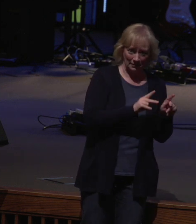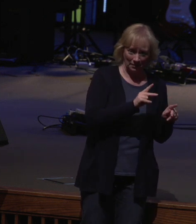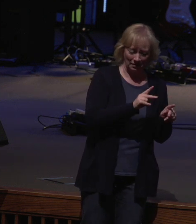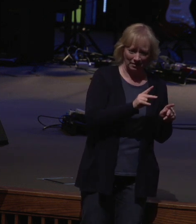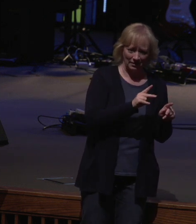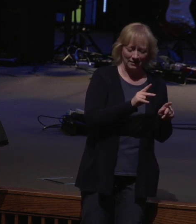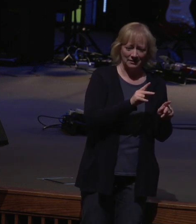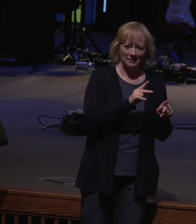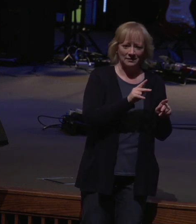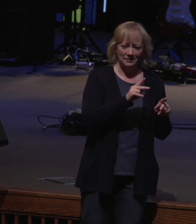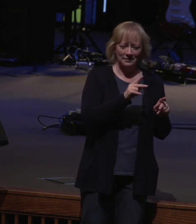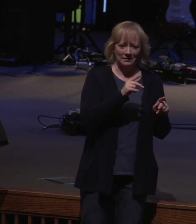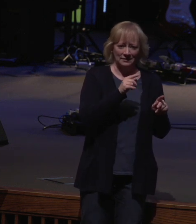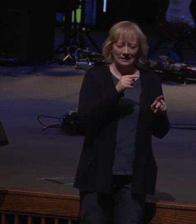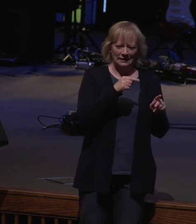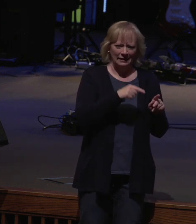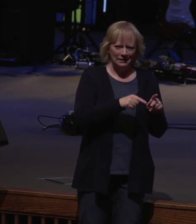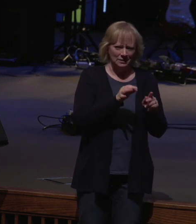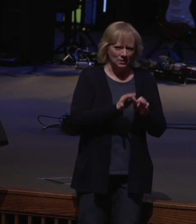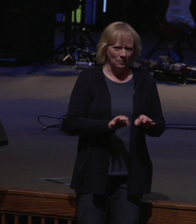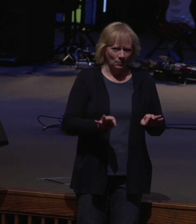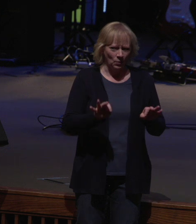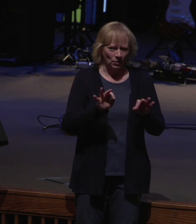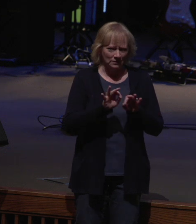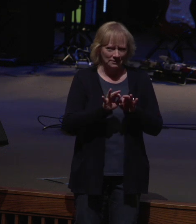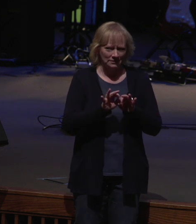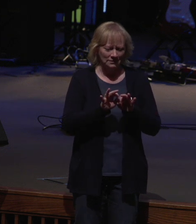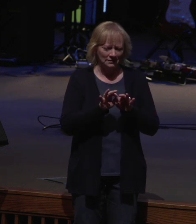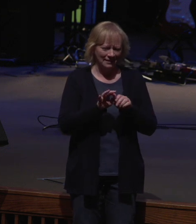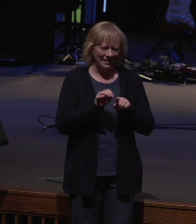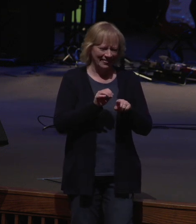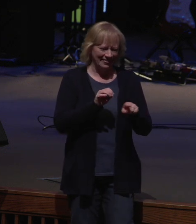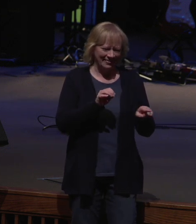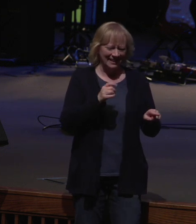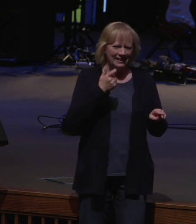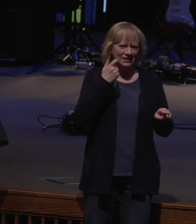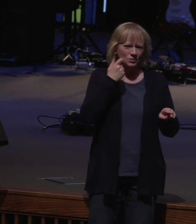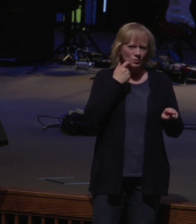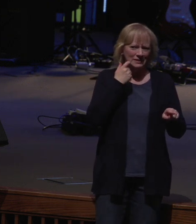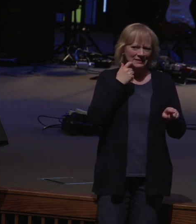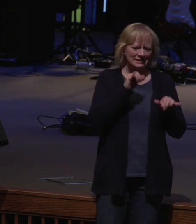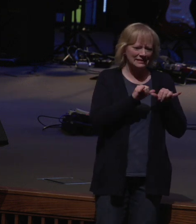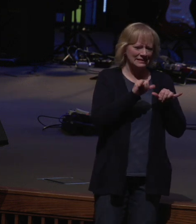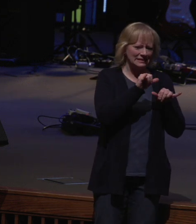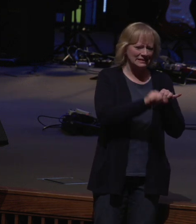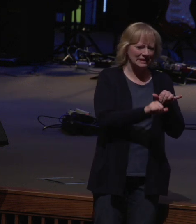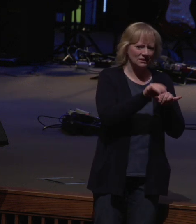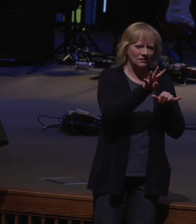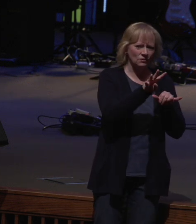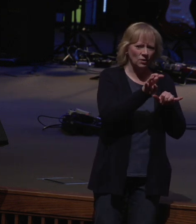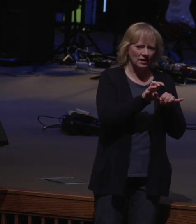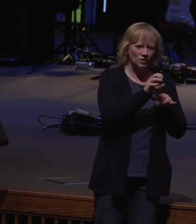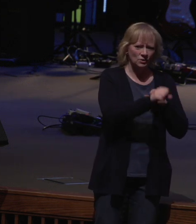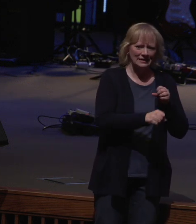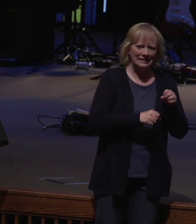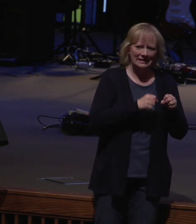something. They had just spent some 400 years living in a thoroughly